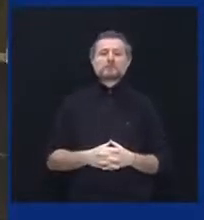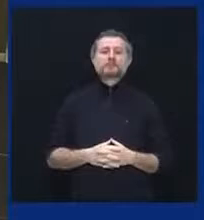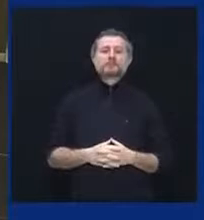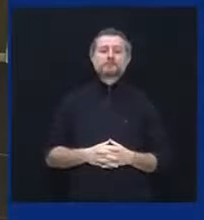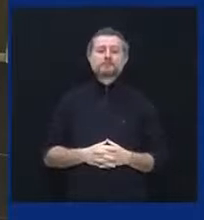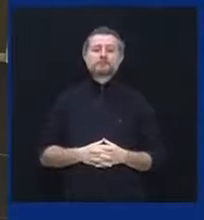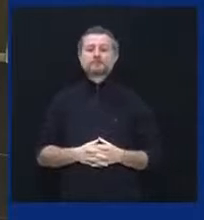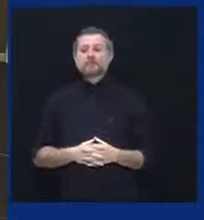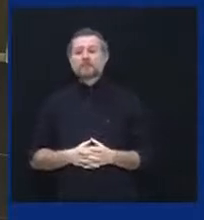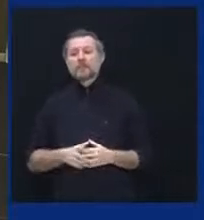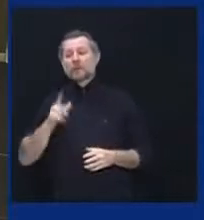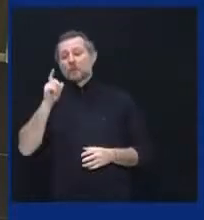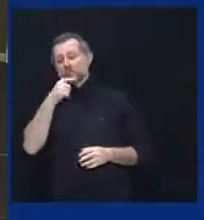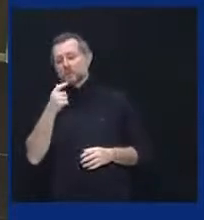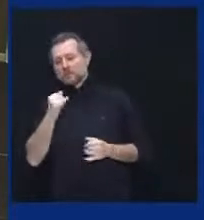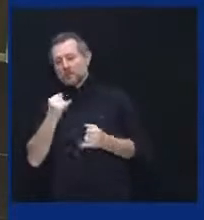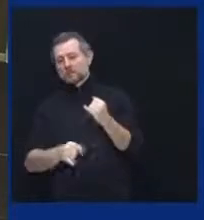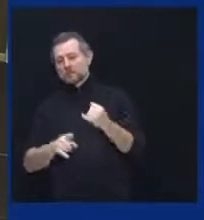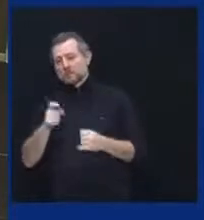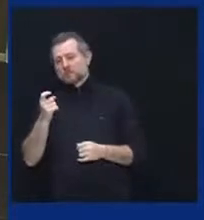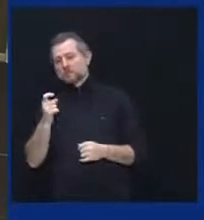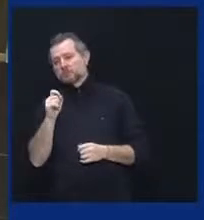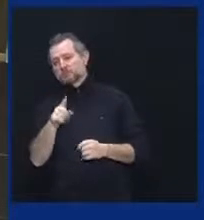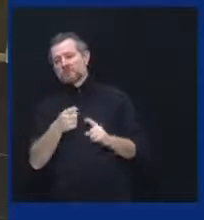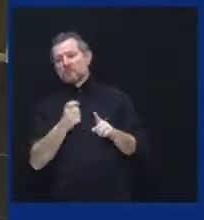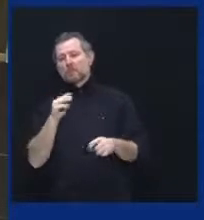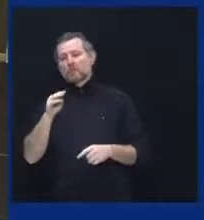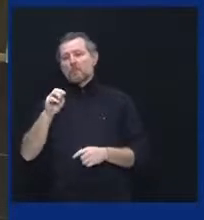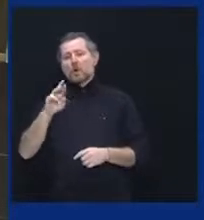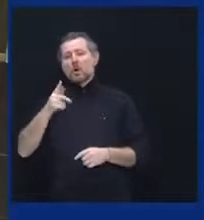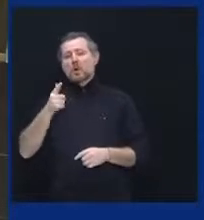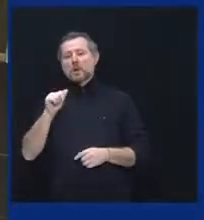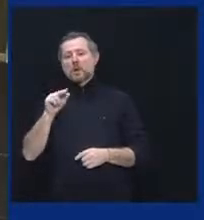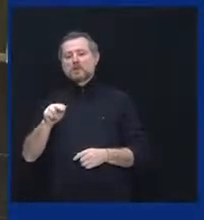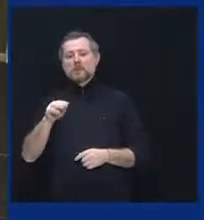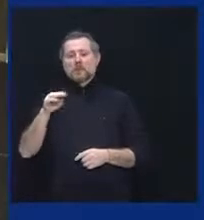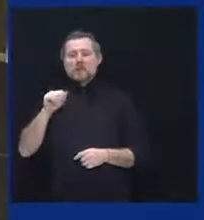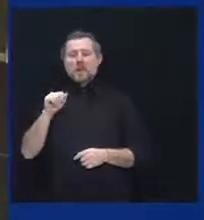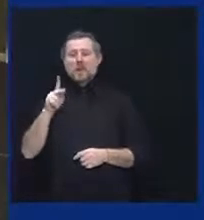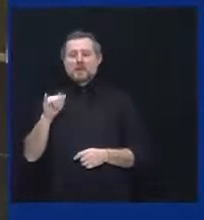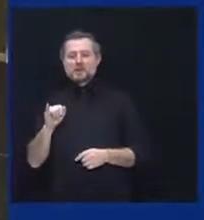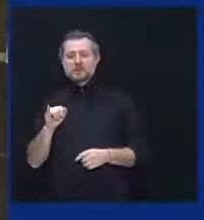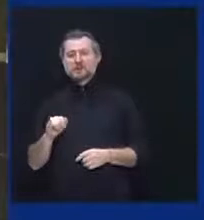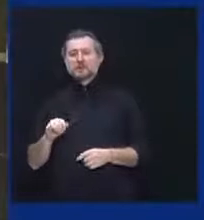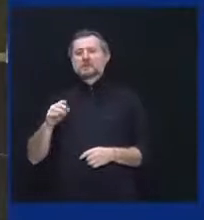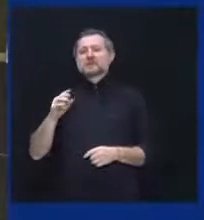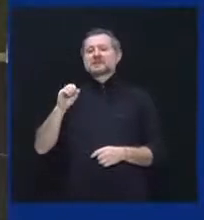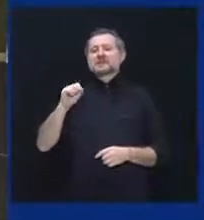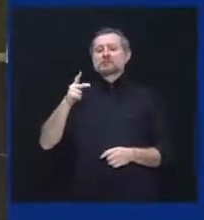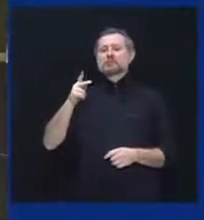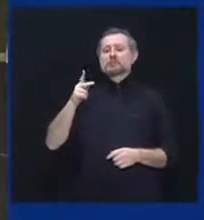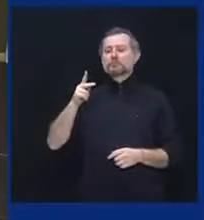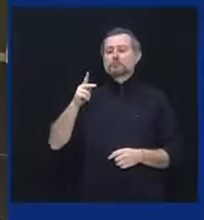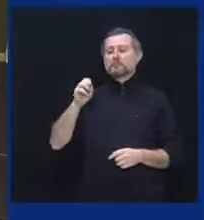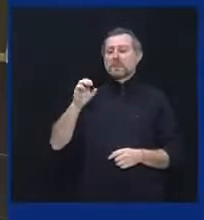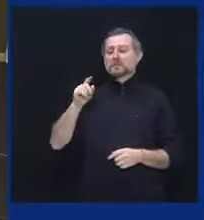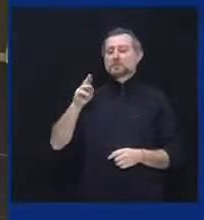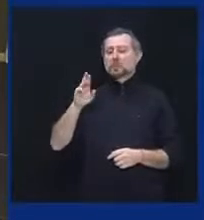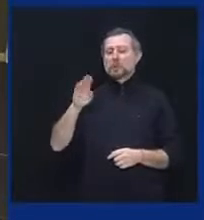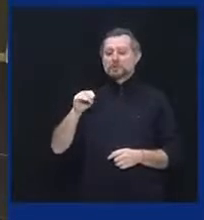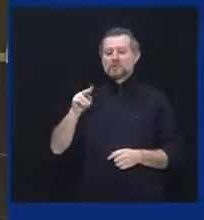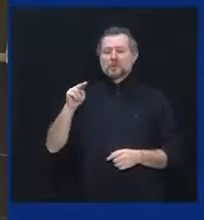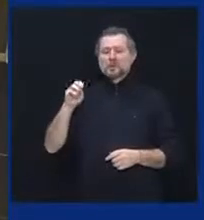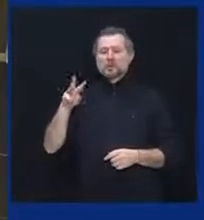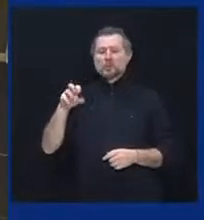Governor, your last question comes from Morgan Mackay of Spectrum News. Morgan, your line is now open. Please unmute your microphone.